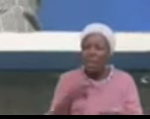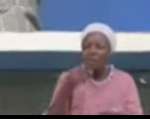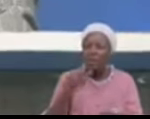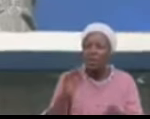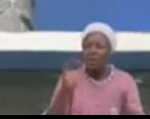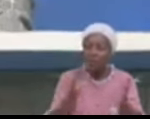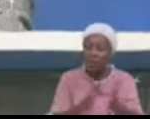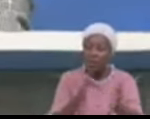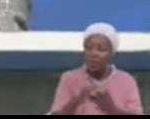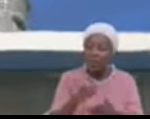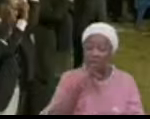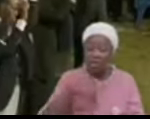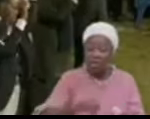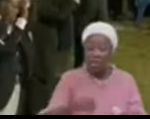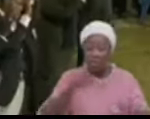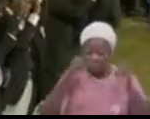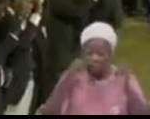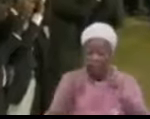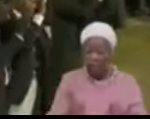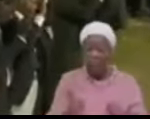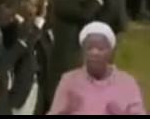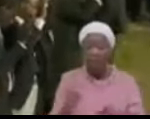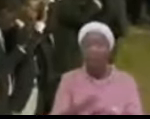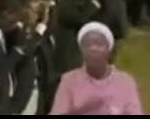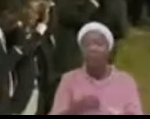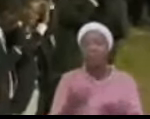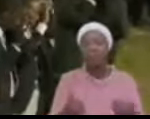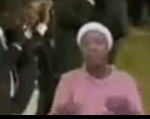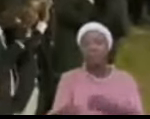as powerful today. Ready?